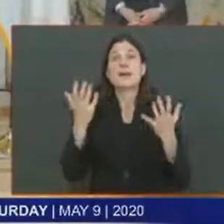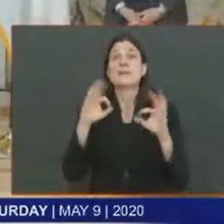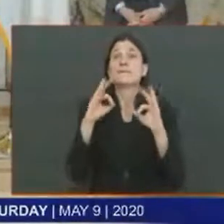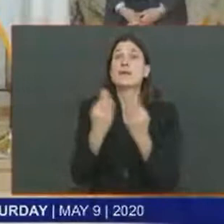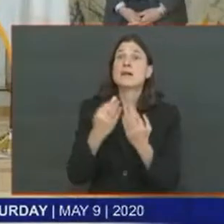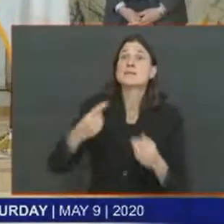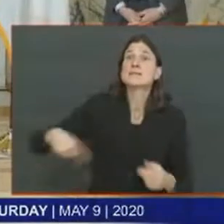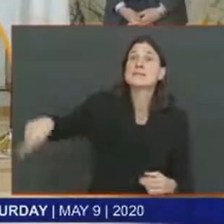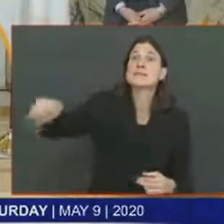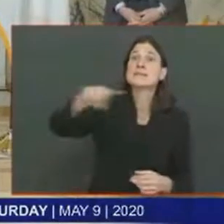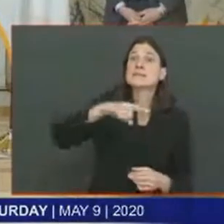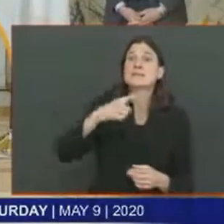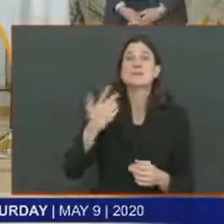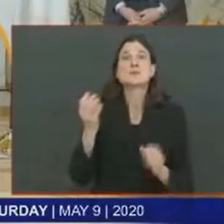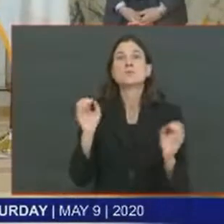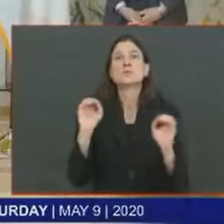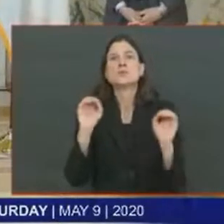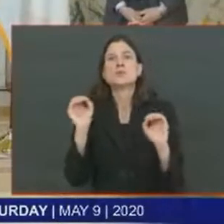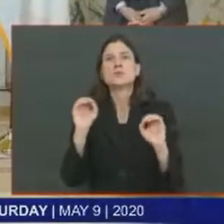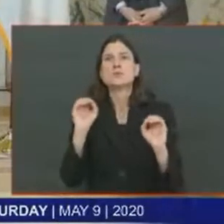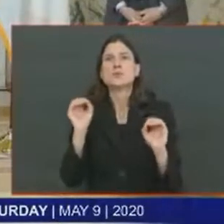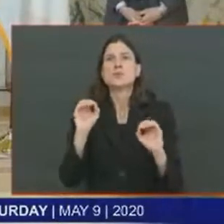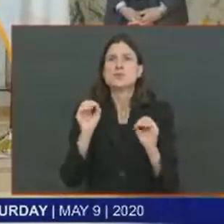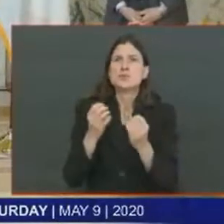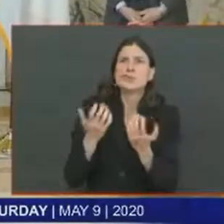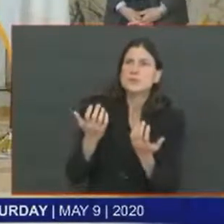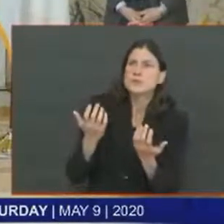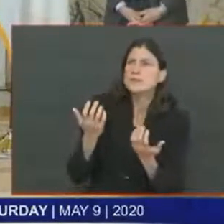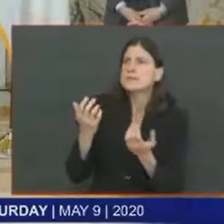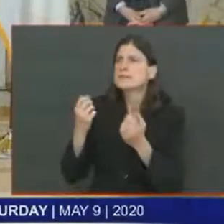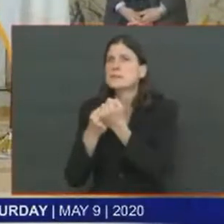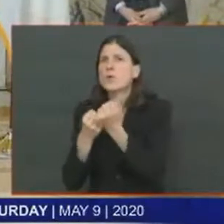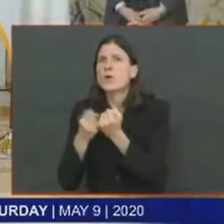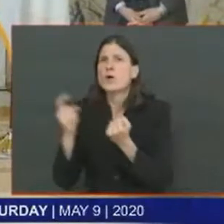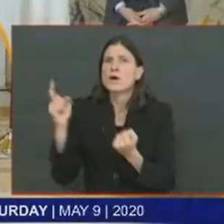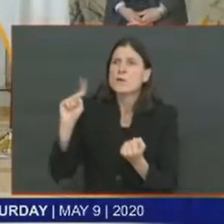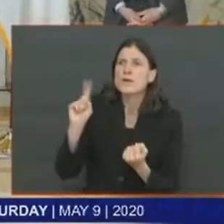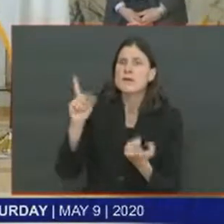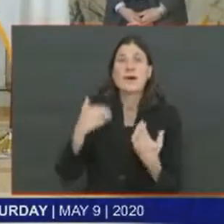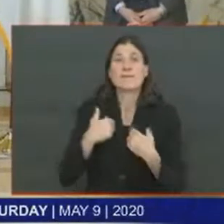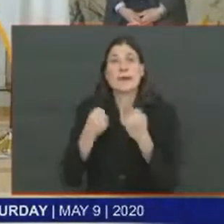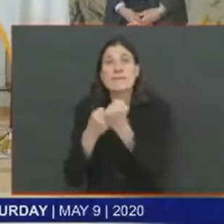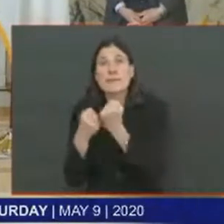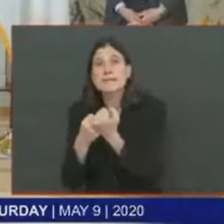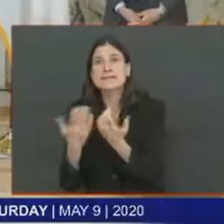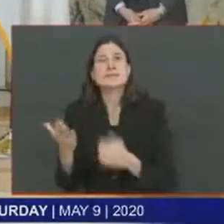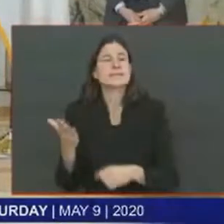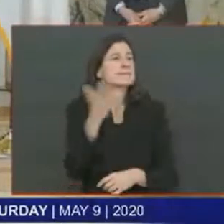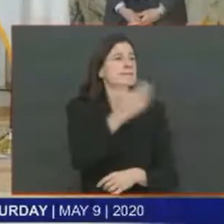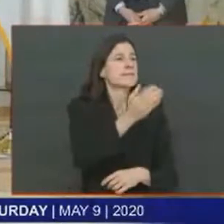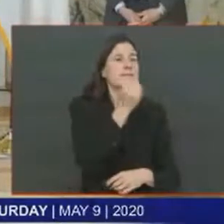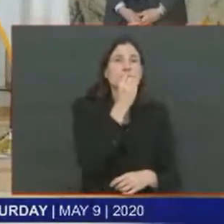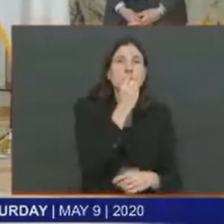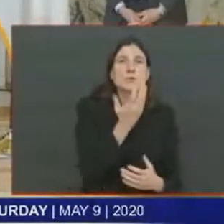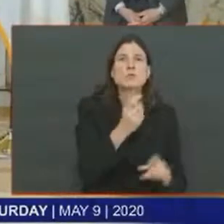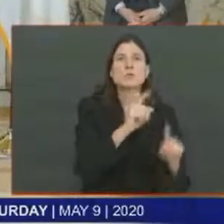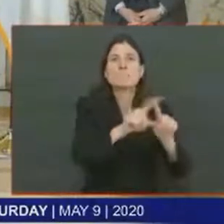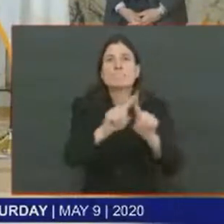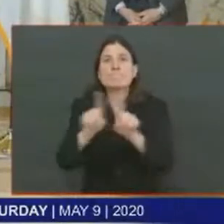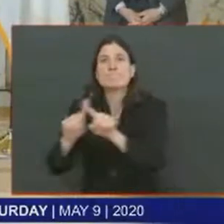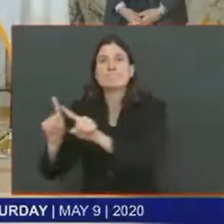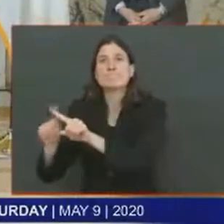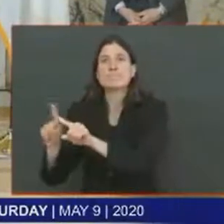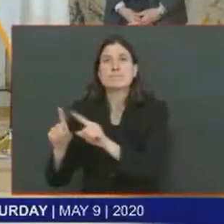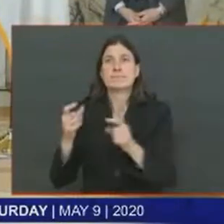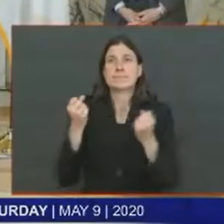crisis, whether it's the United Way, the Rhode Island Foundation, Farm Fresh, the Food Bank, Family Service Rhode